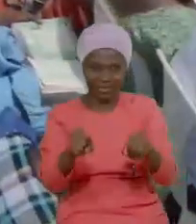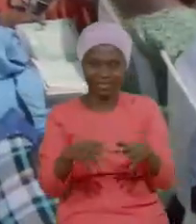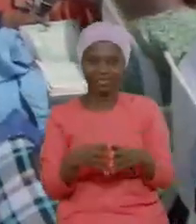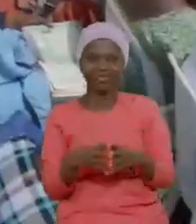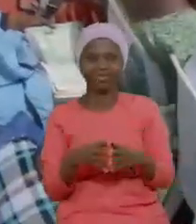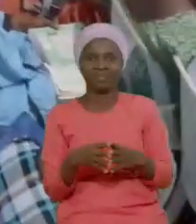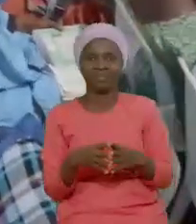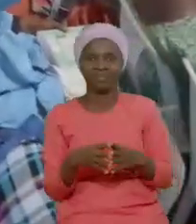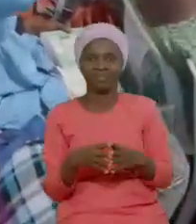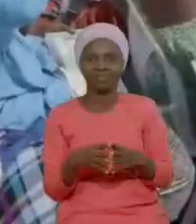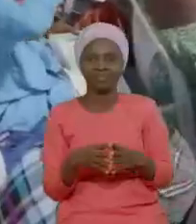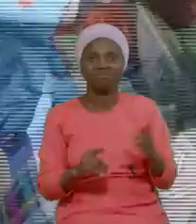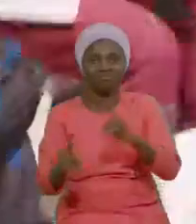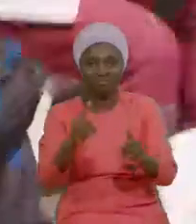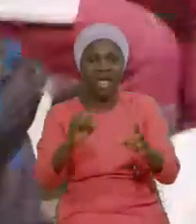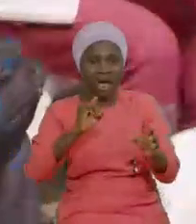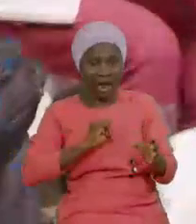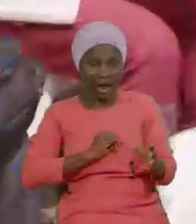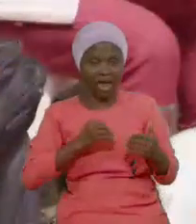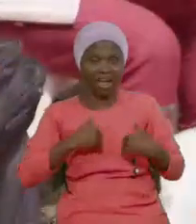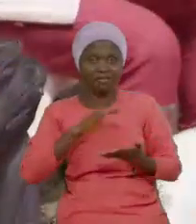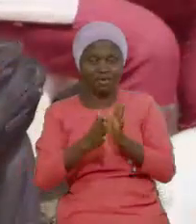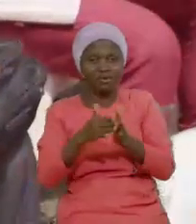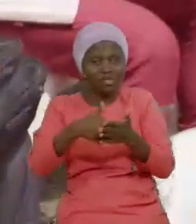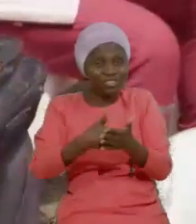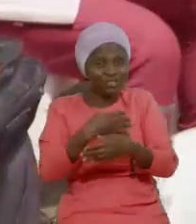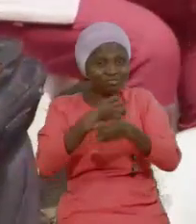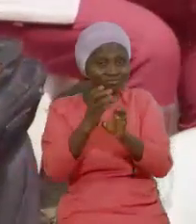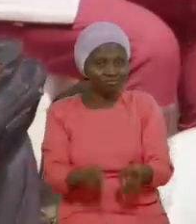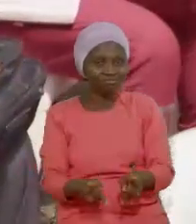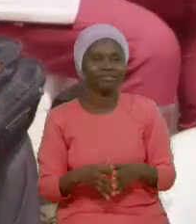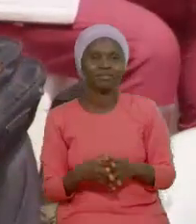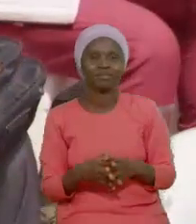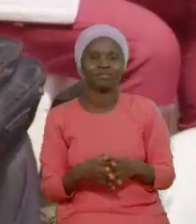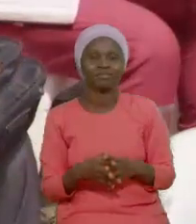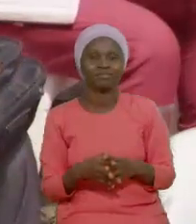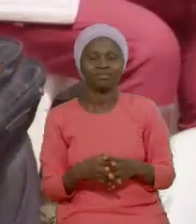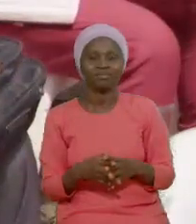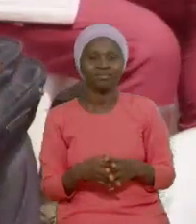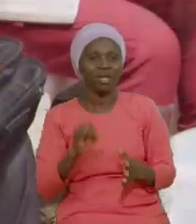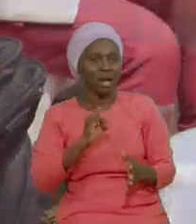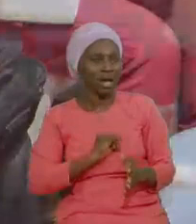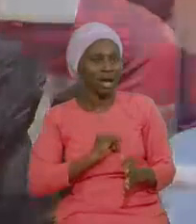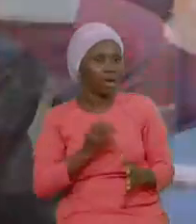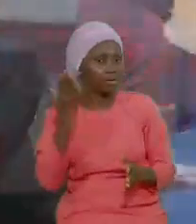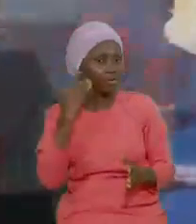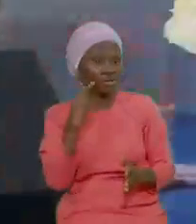positive. I have become a new creature. I used to say I